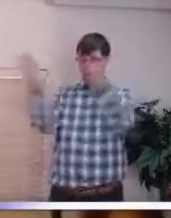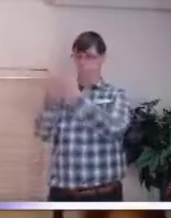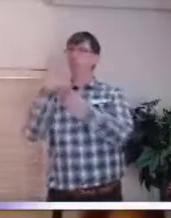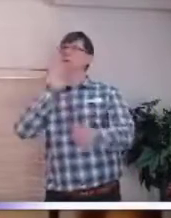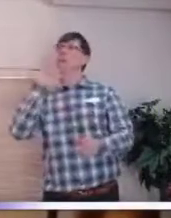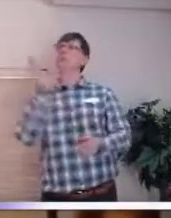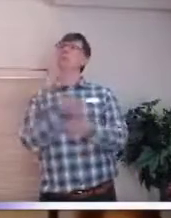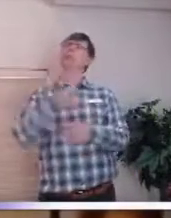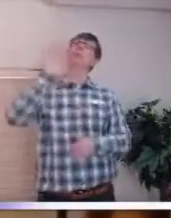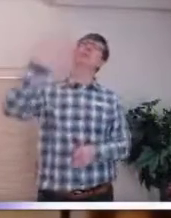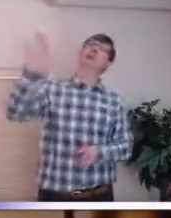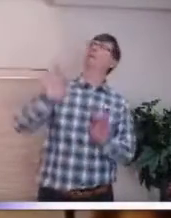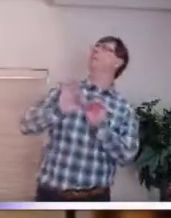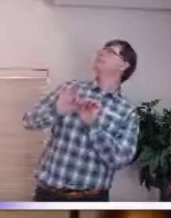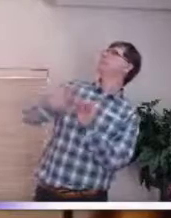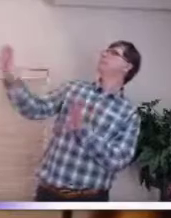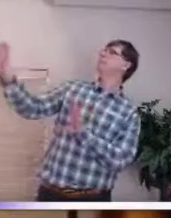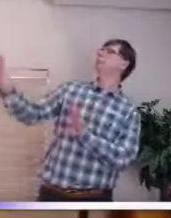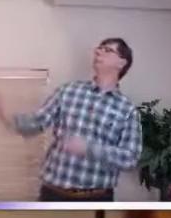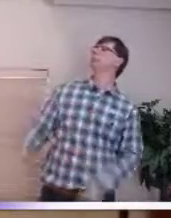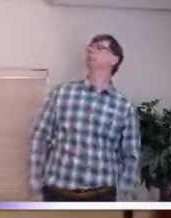being gone.